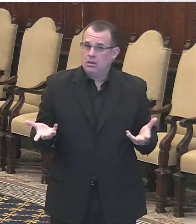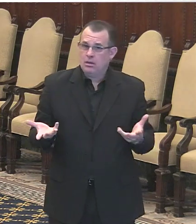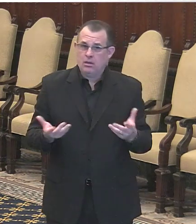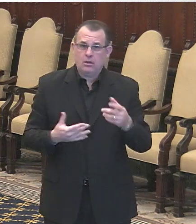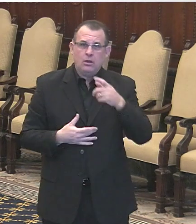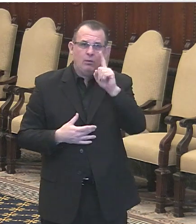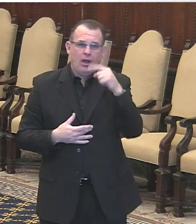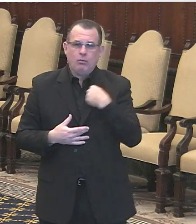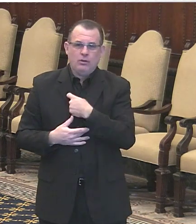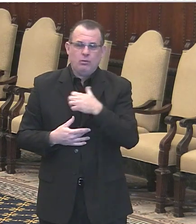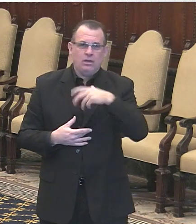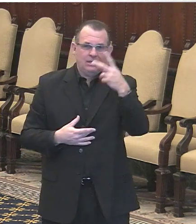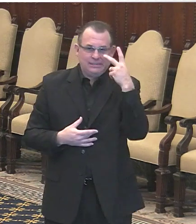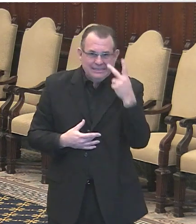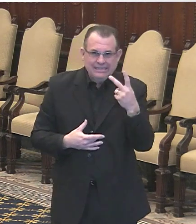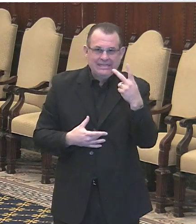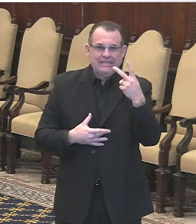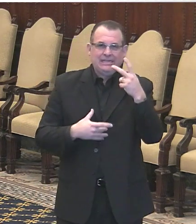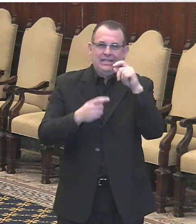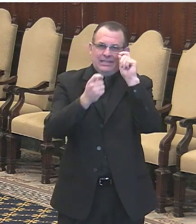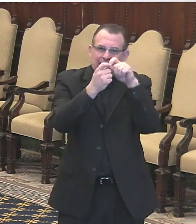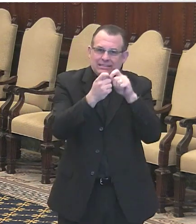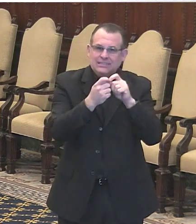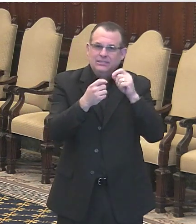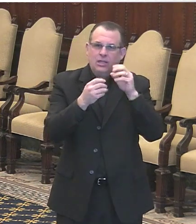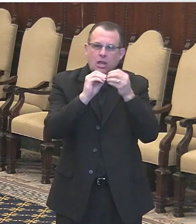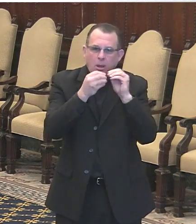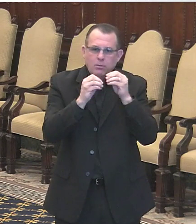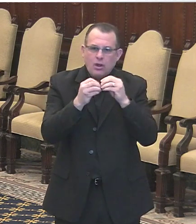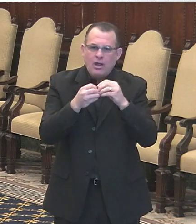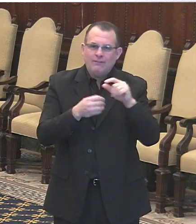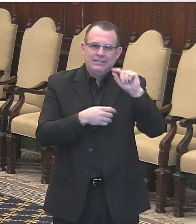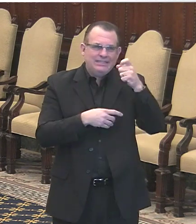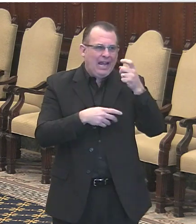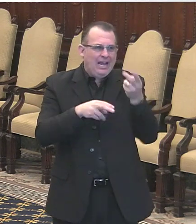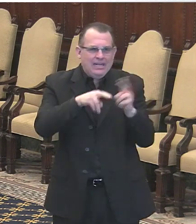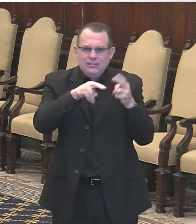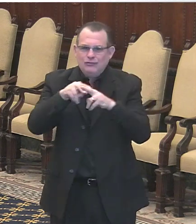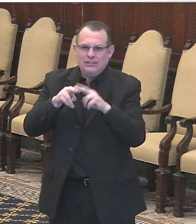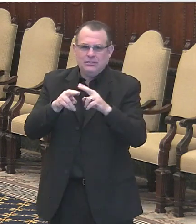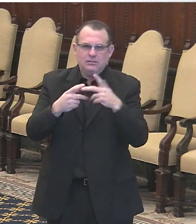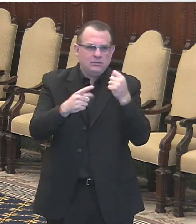exact numbers that we're expecting the tax increase to